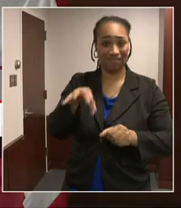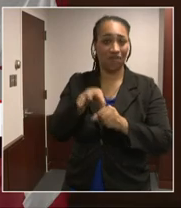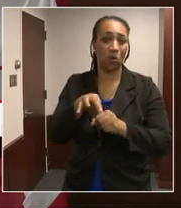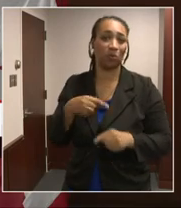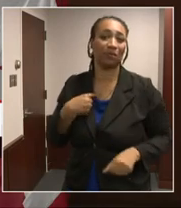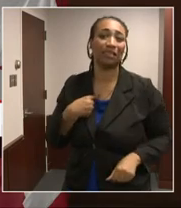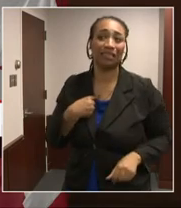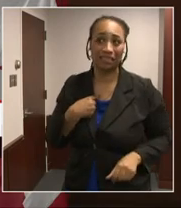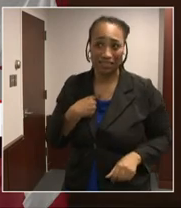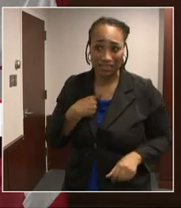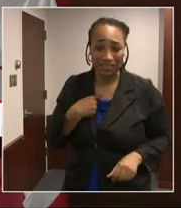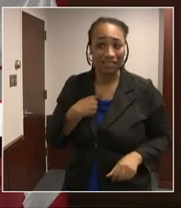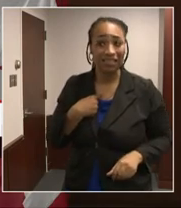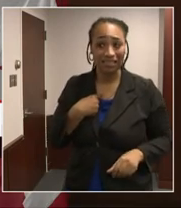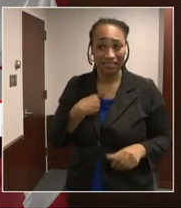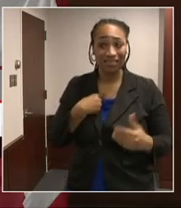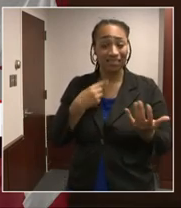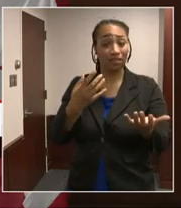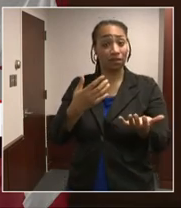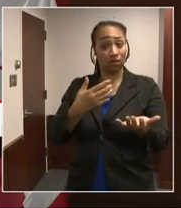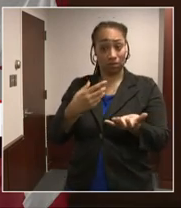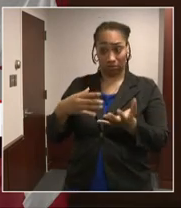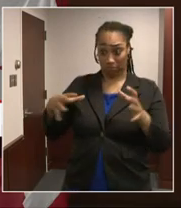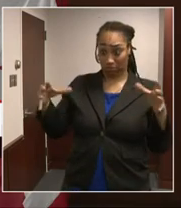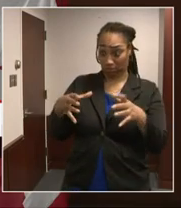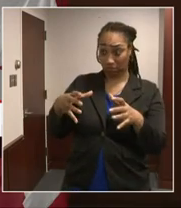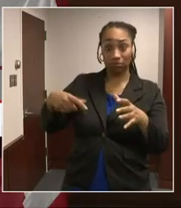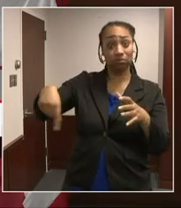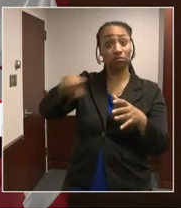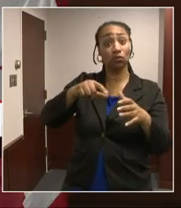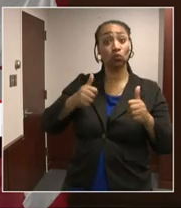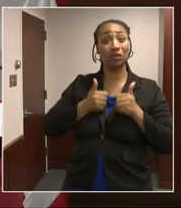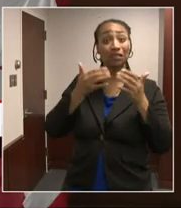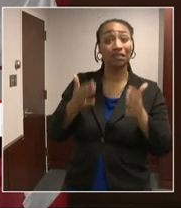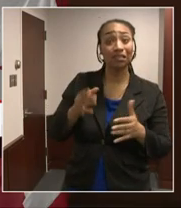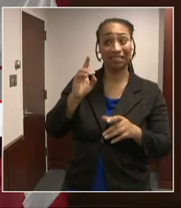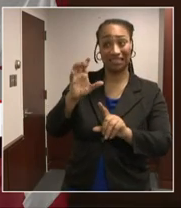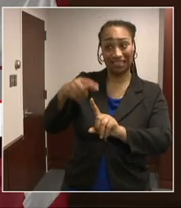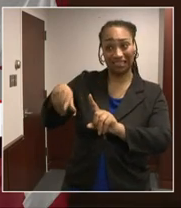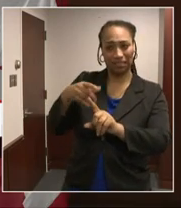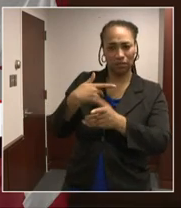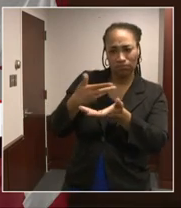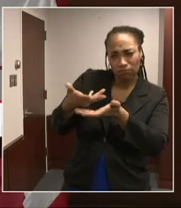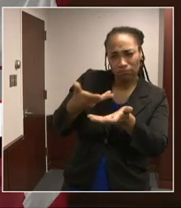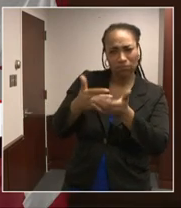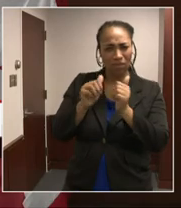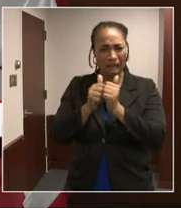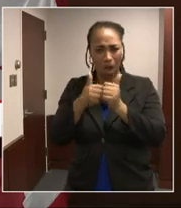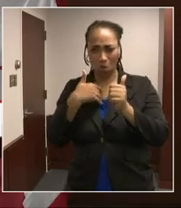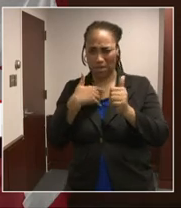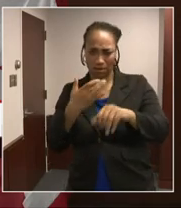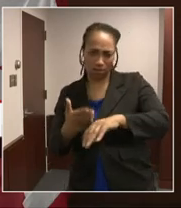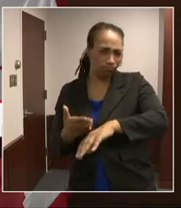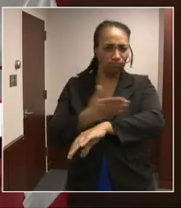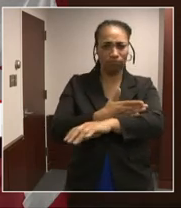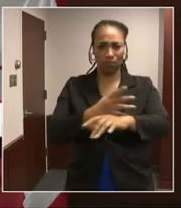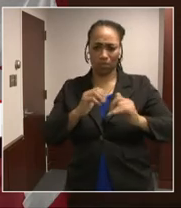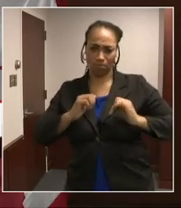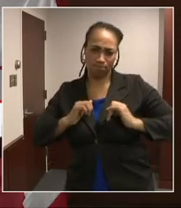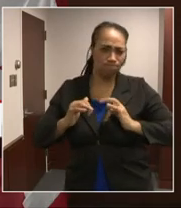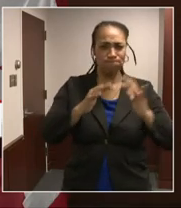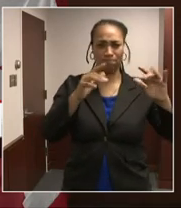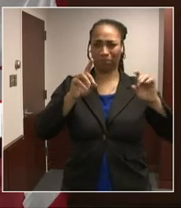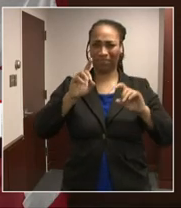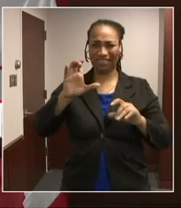My discussion with D.C. residents was, how do we bring our city back from COVID? How do we manage now the